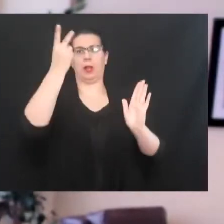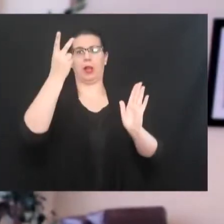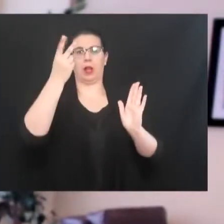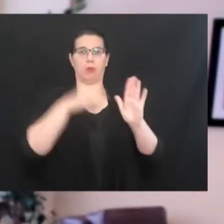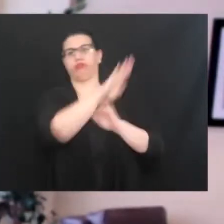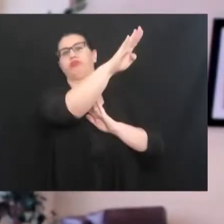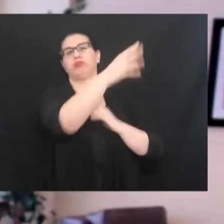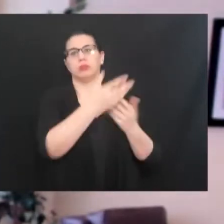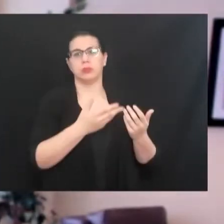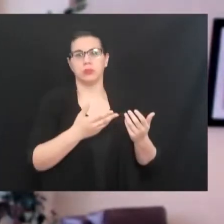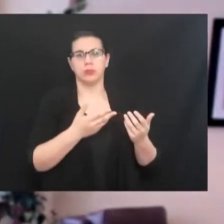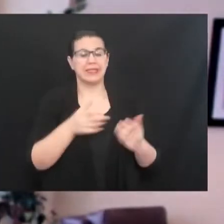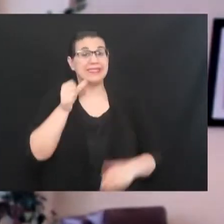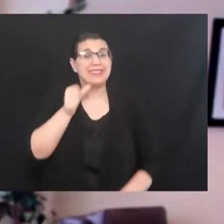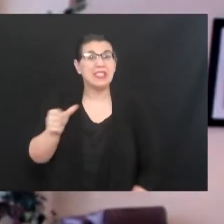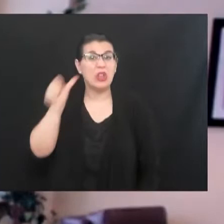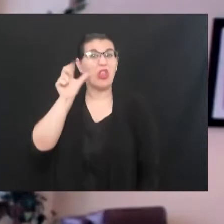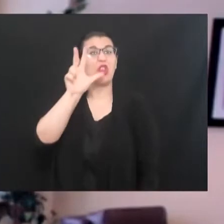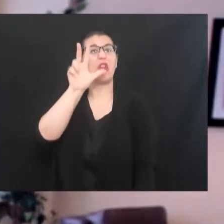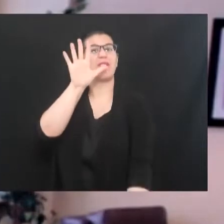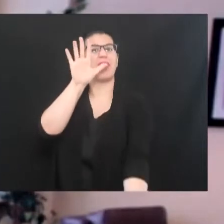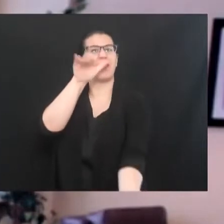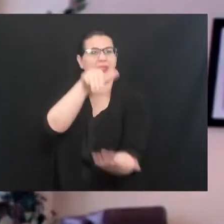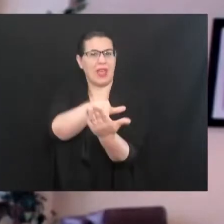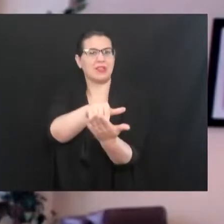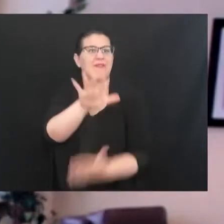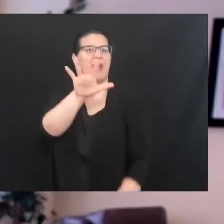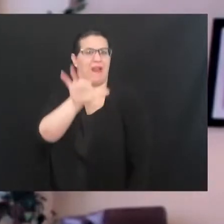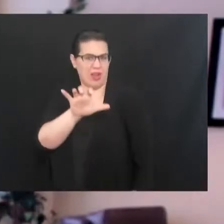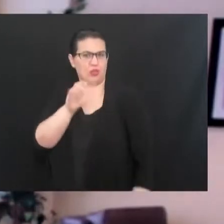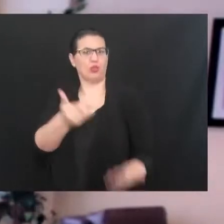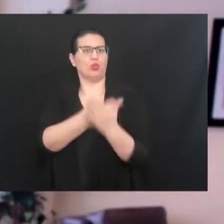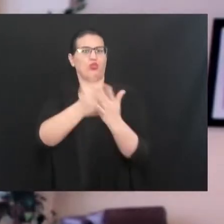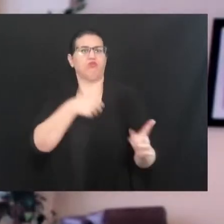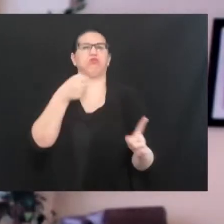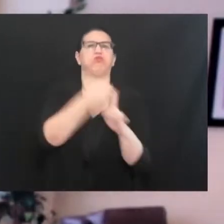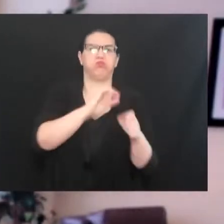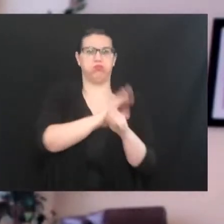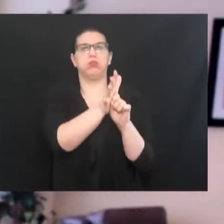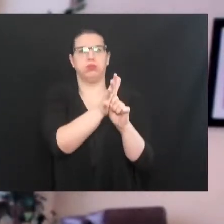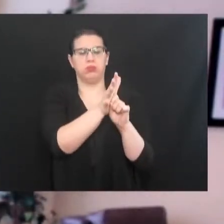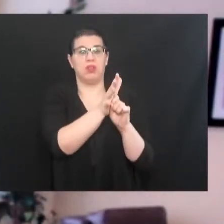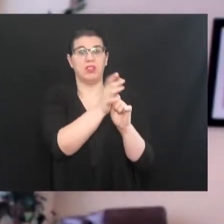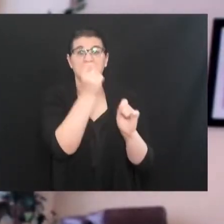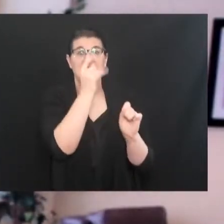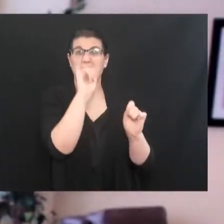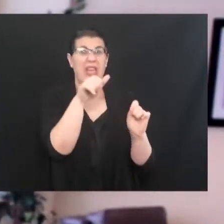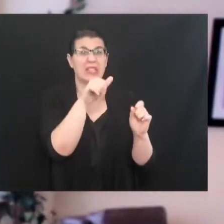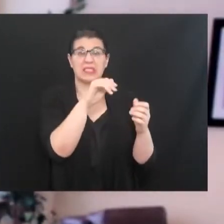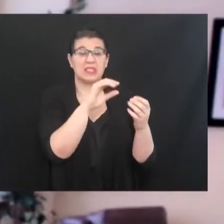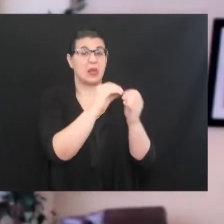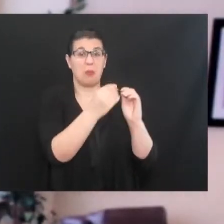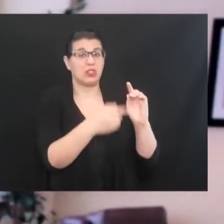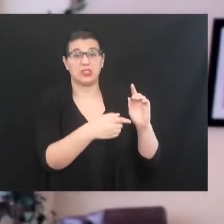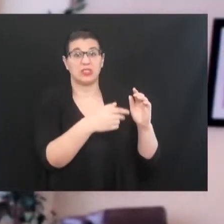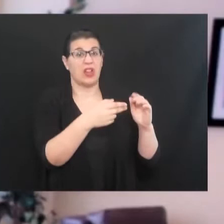had 35,500 new cases, which is the highest that we've seen now in several